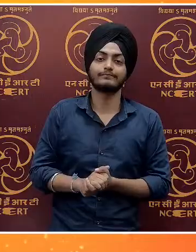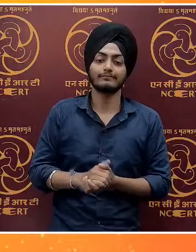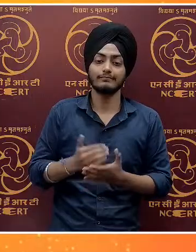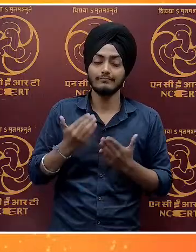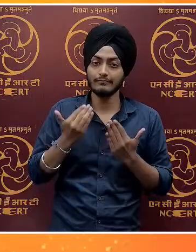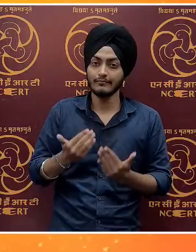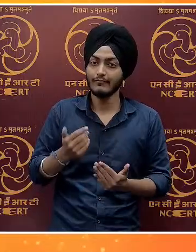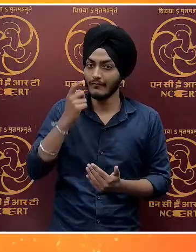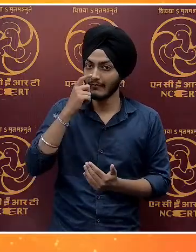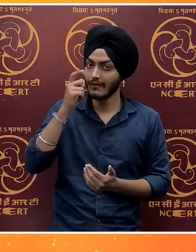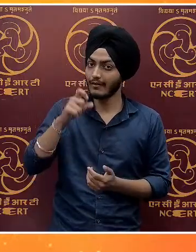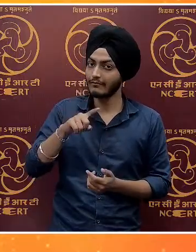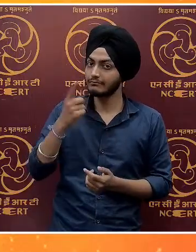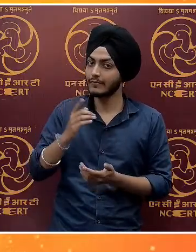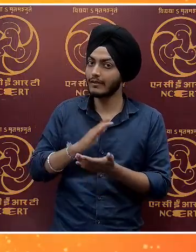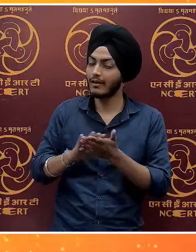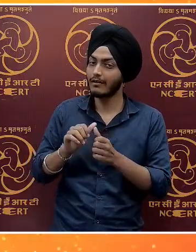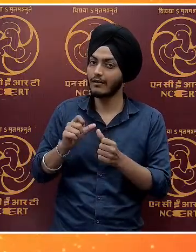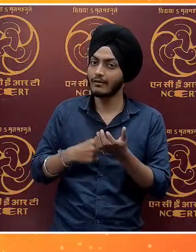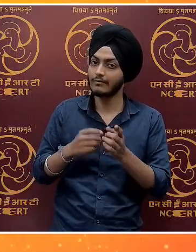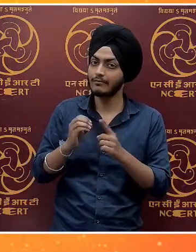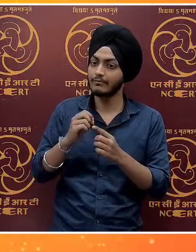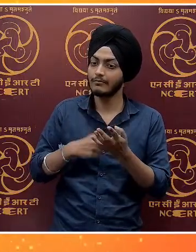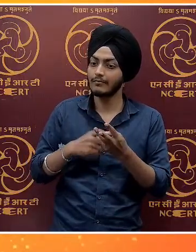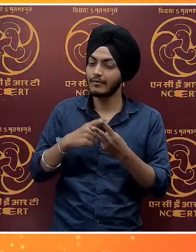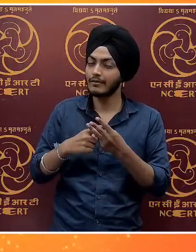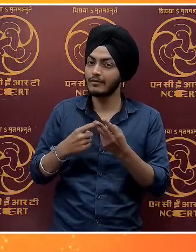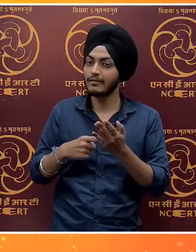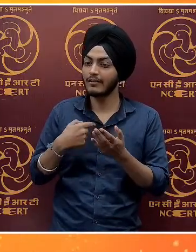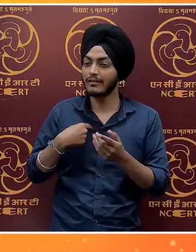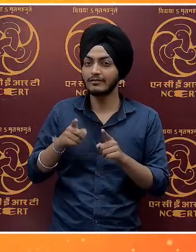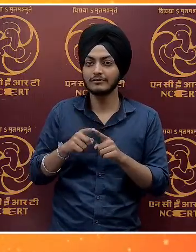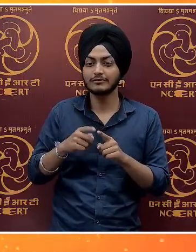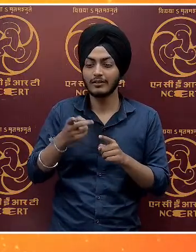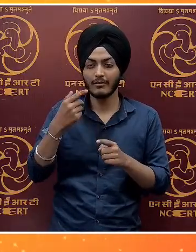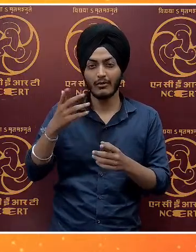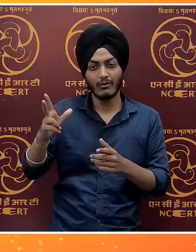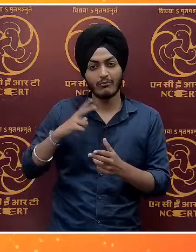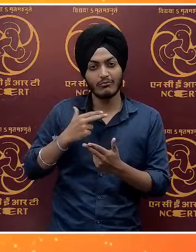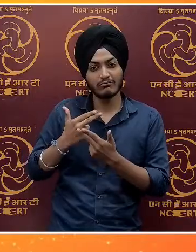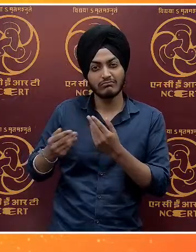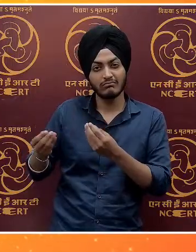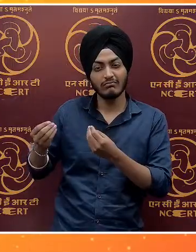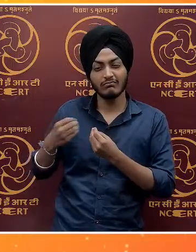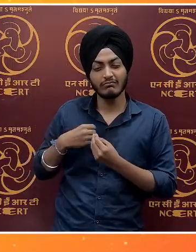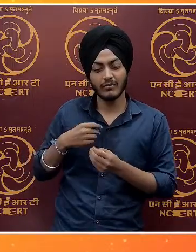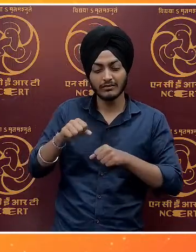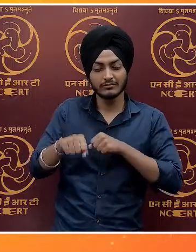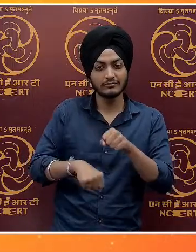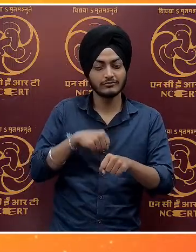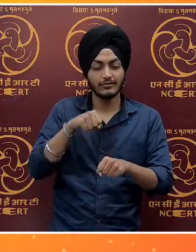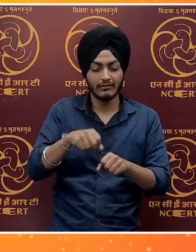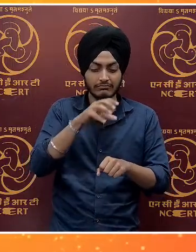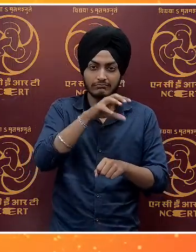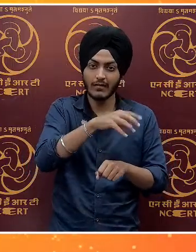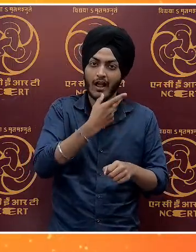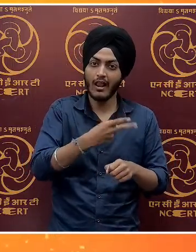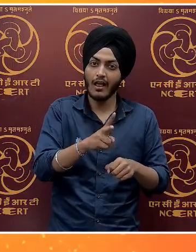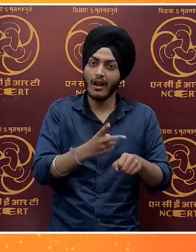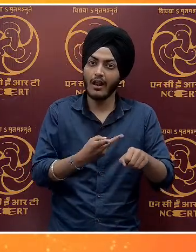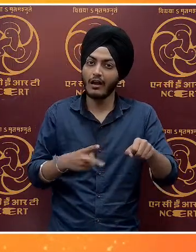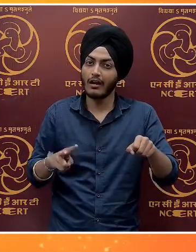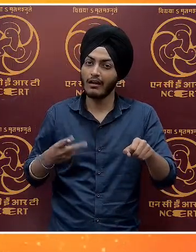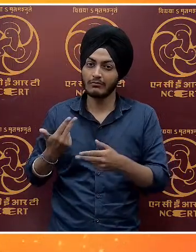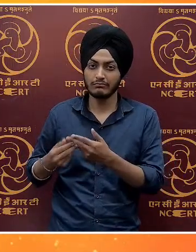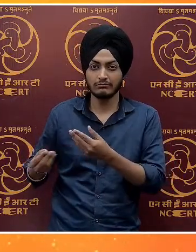Harpreet, can you tell the different parts of the bicycle? Oh, what I can see in the picture, of course I can.